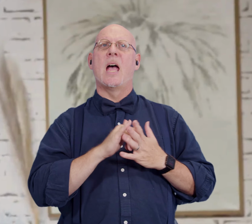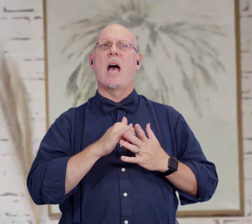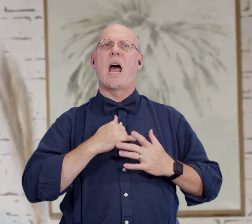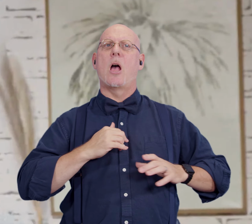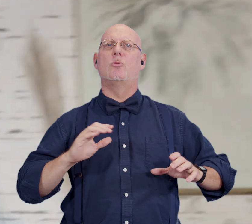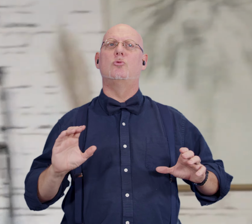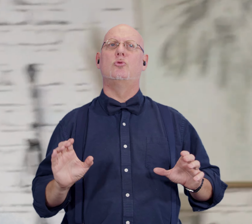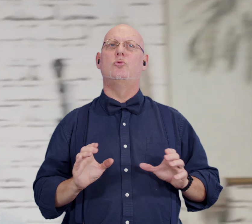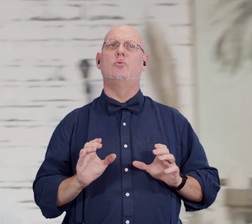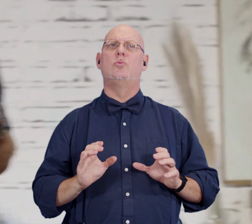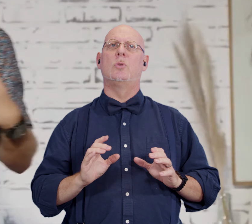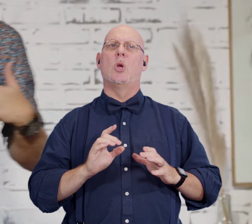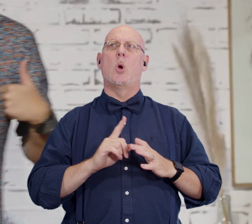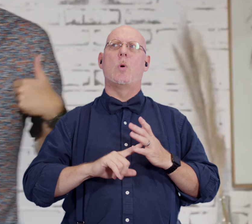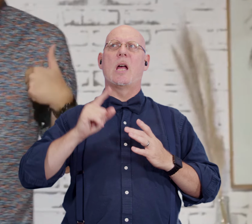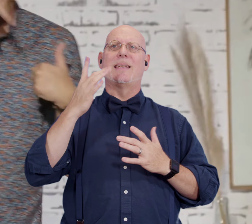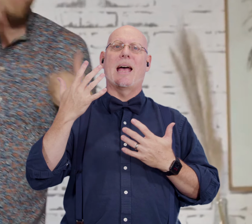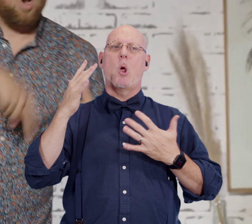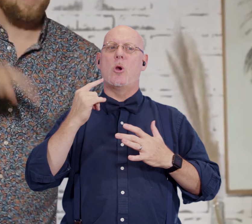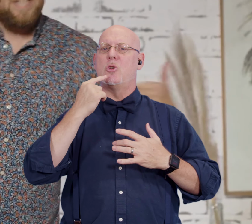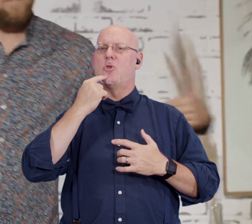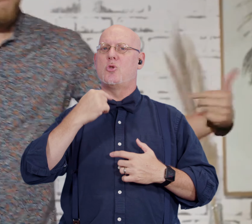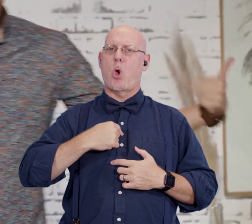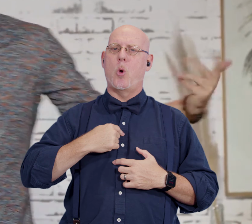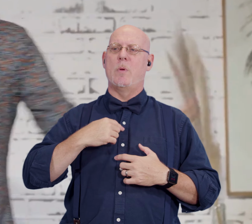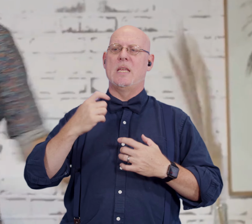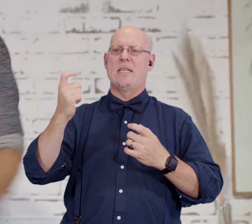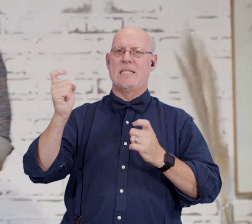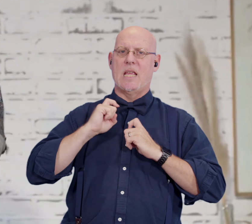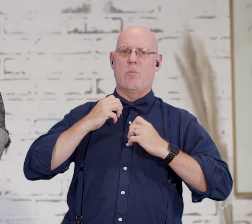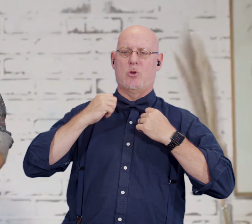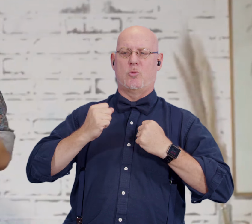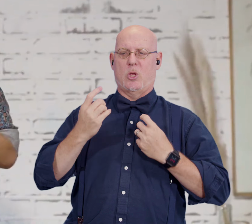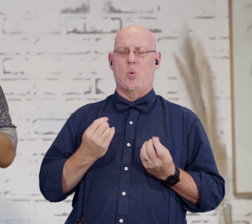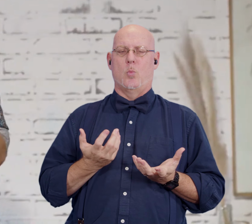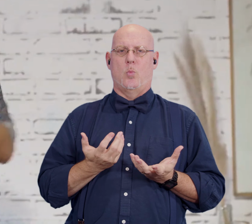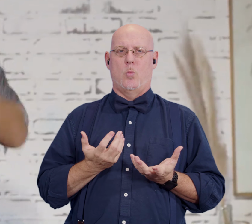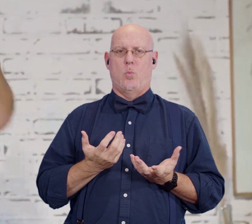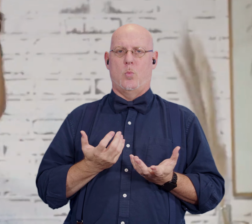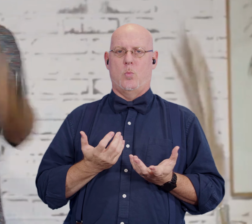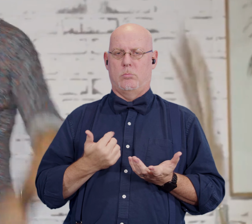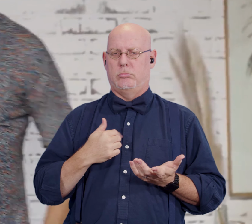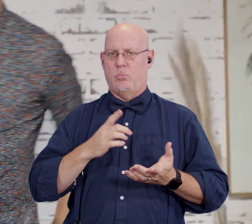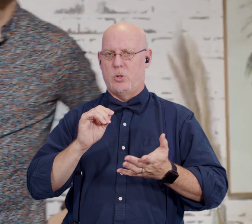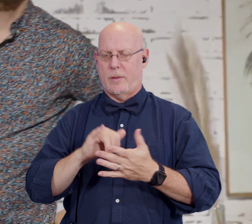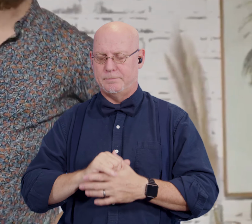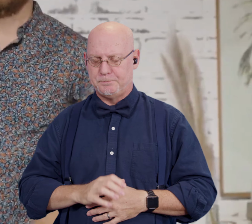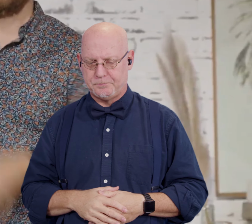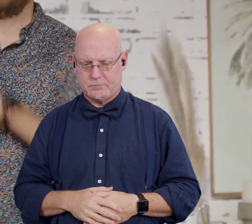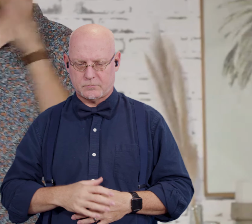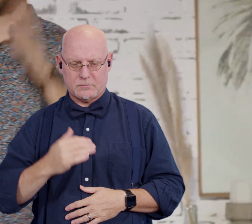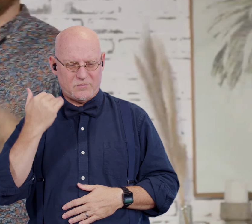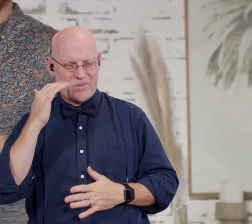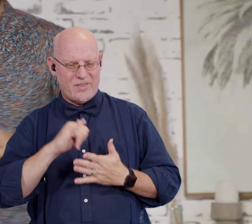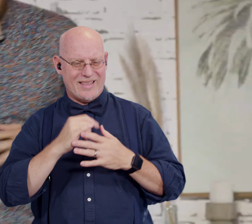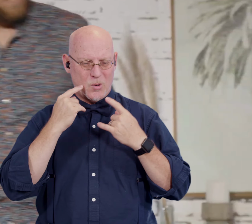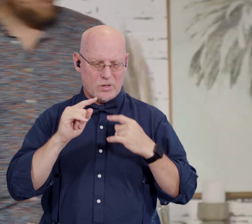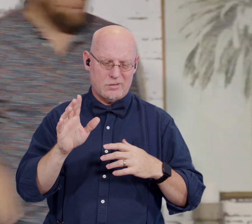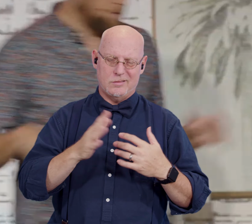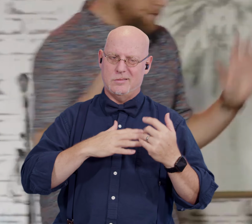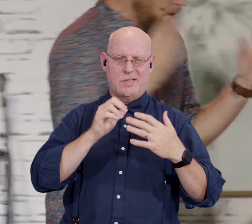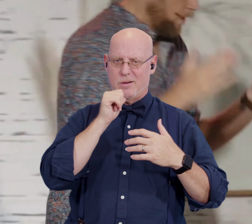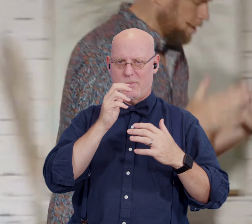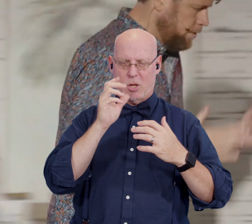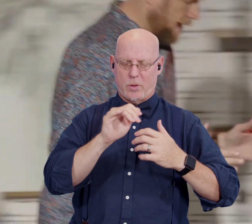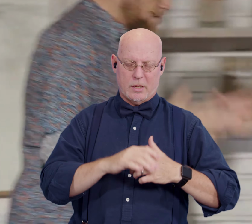that I'll do what God has already given me the strength to do. Like, but that we do that. So, and I don't even know if that would have worked anyway.